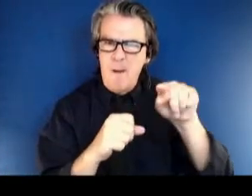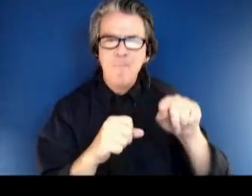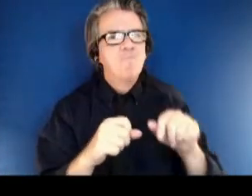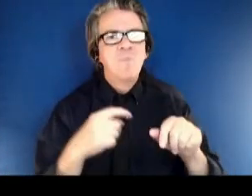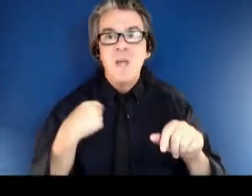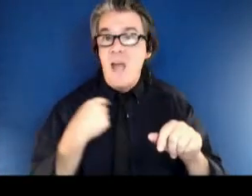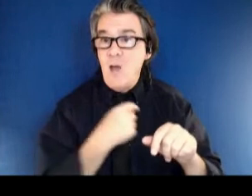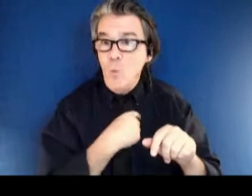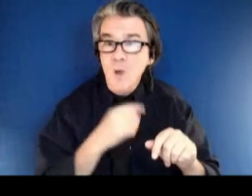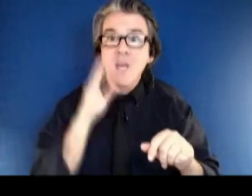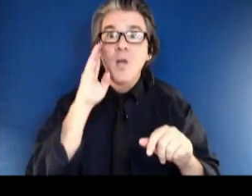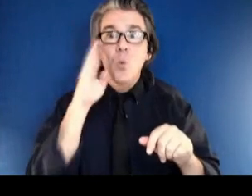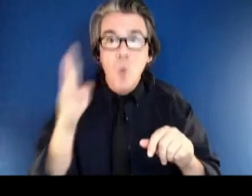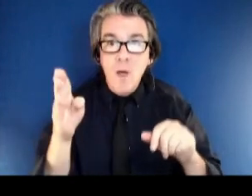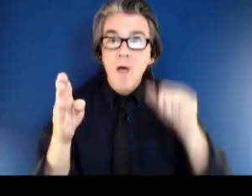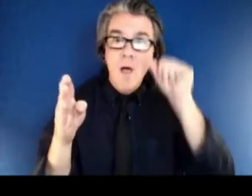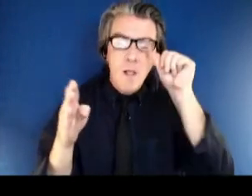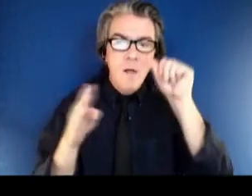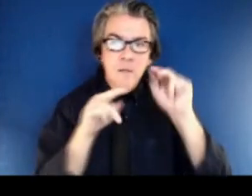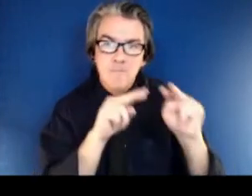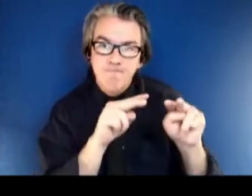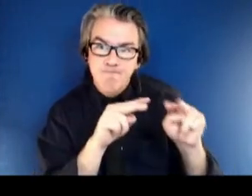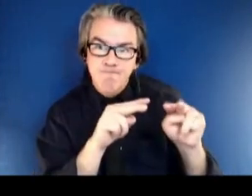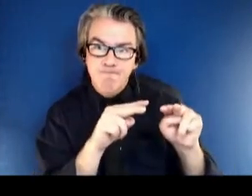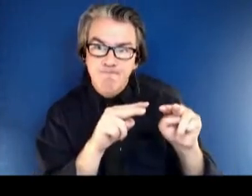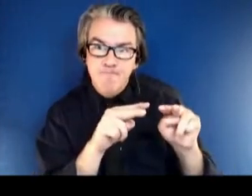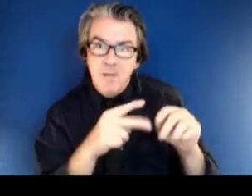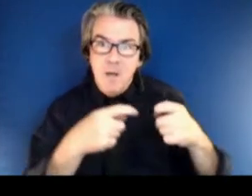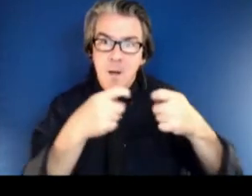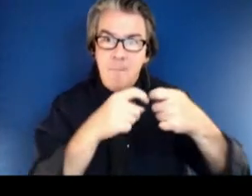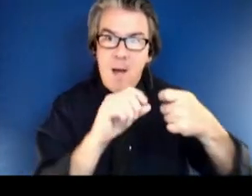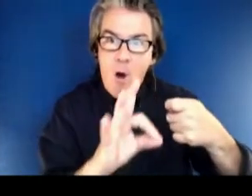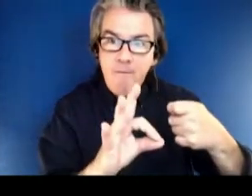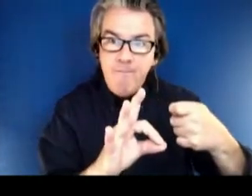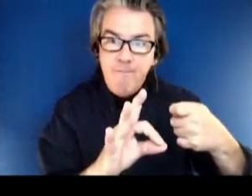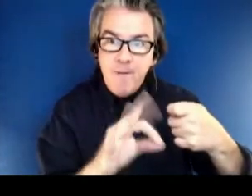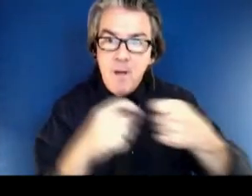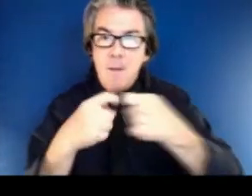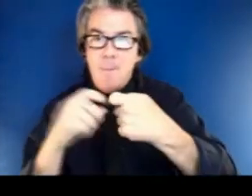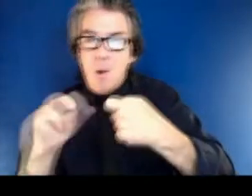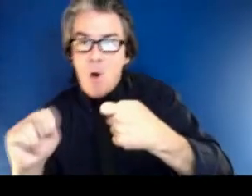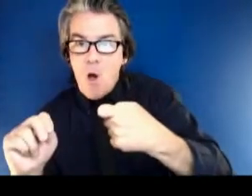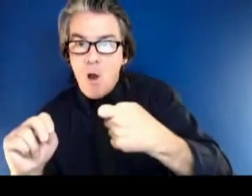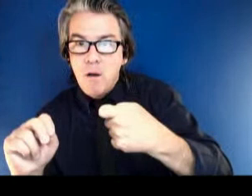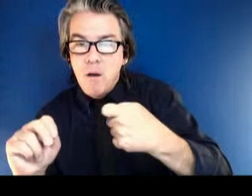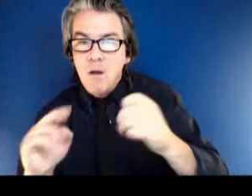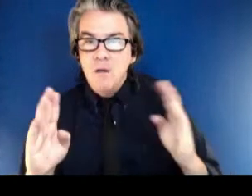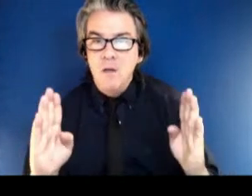make real-time decisions as to when to shut the power off and when to turn it back on after weather conditions have